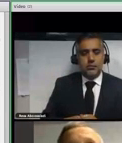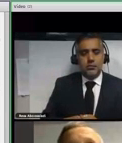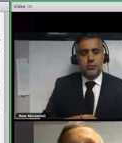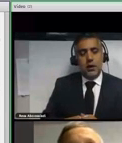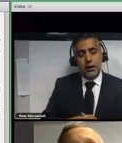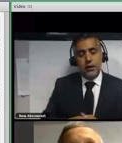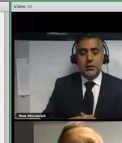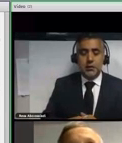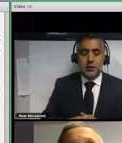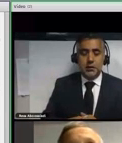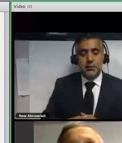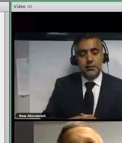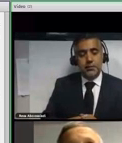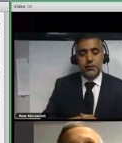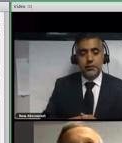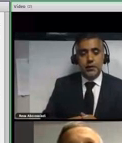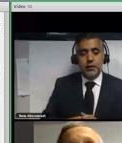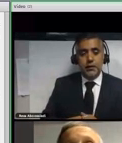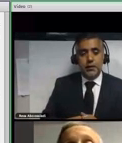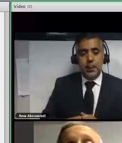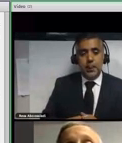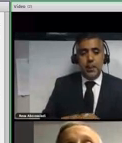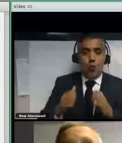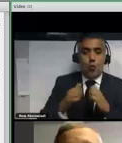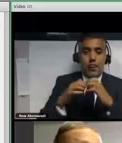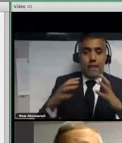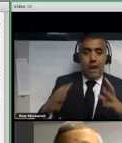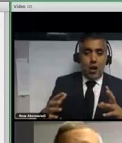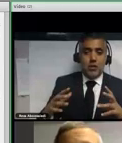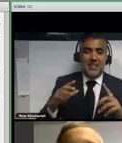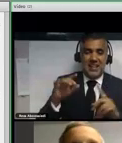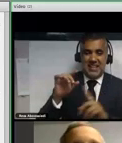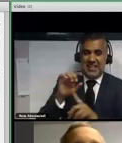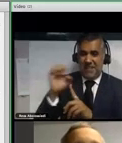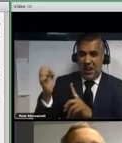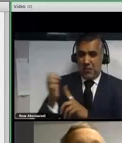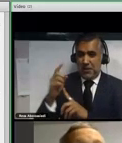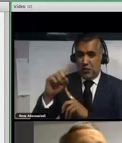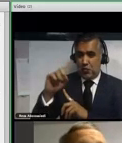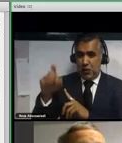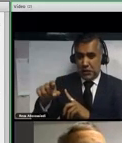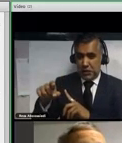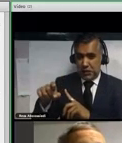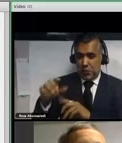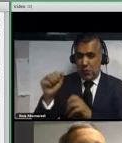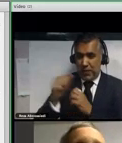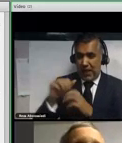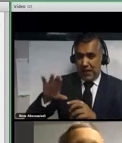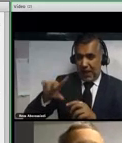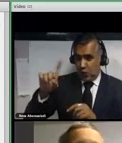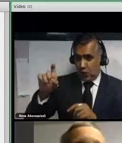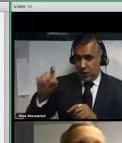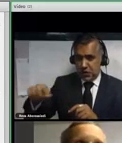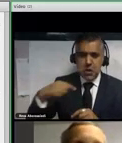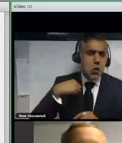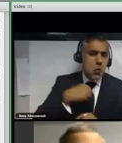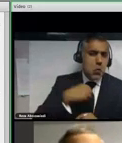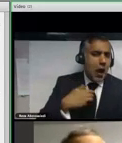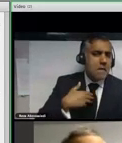like I said, if we can, without environmental questions, we can get some idea